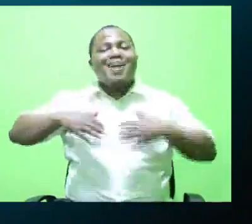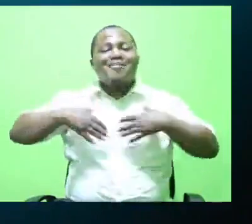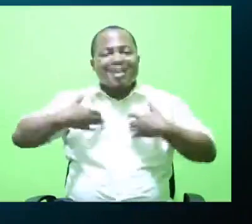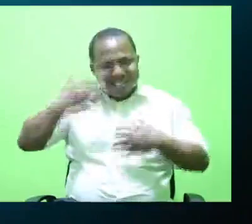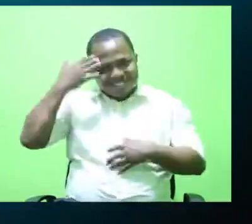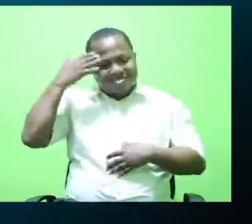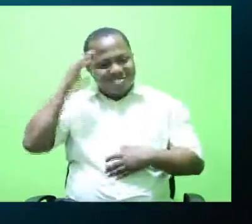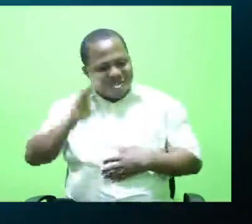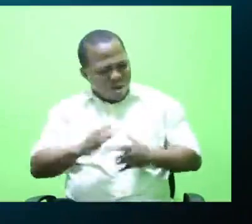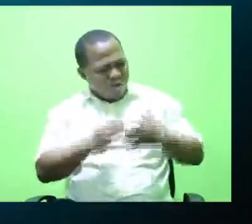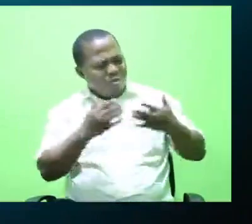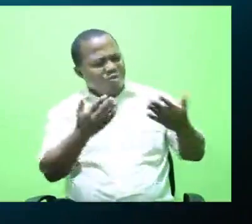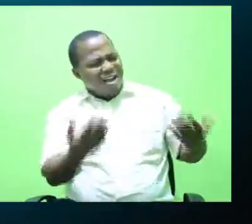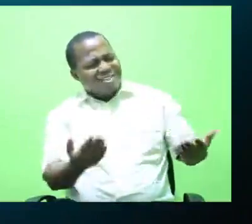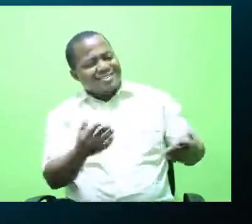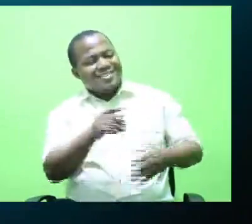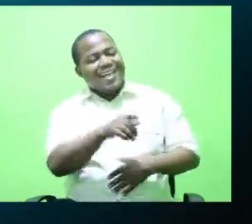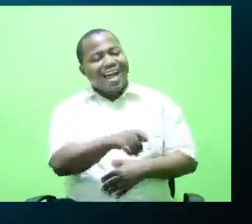I want to know.